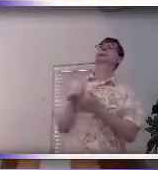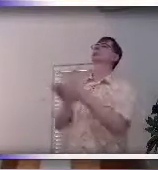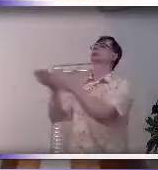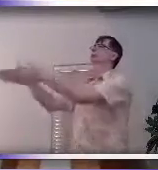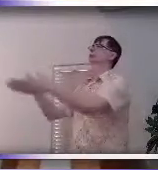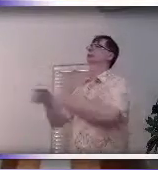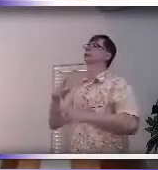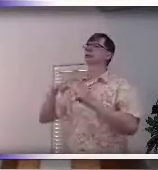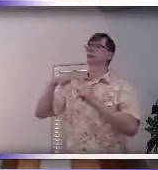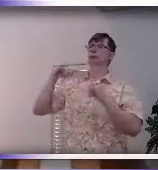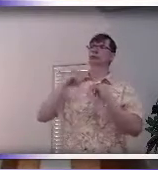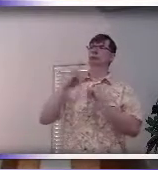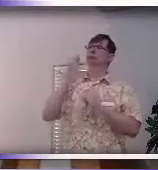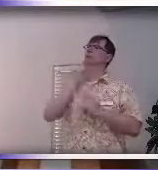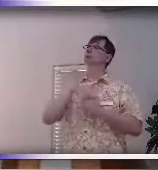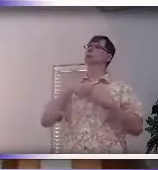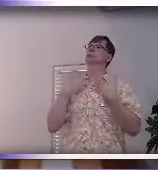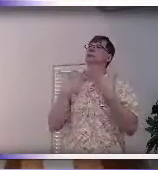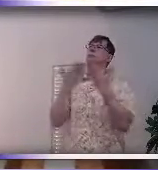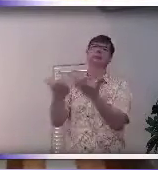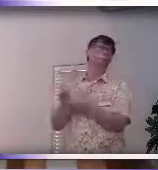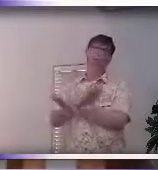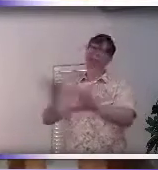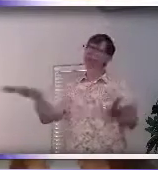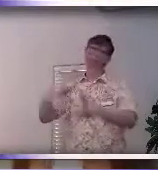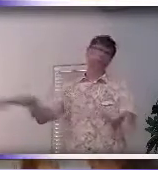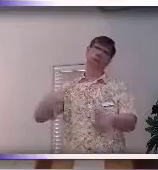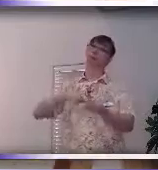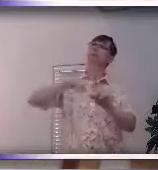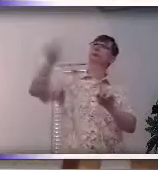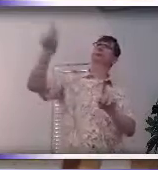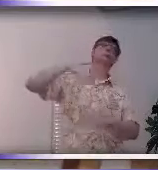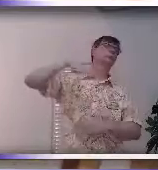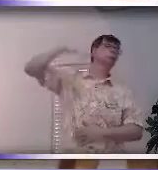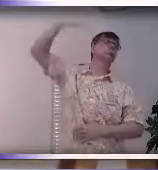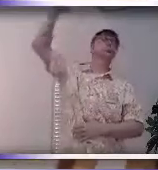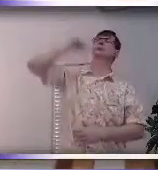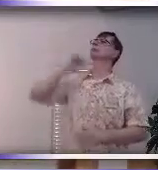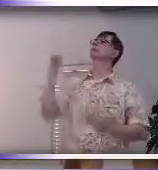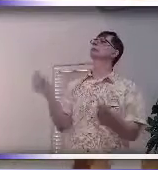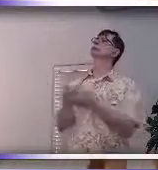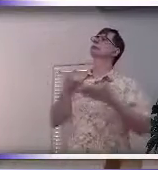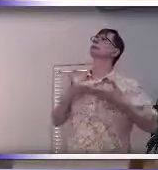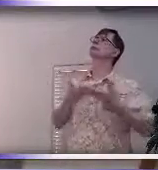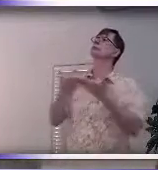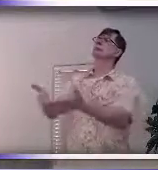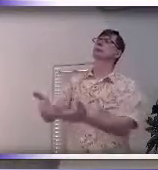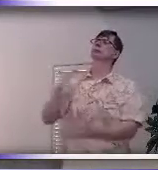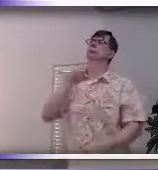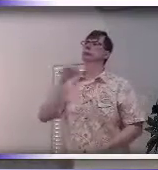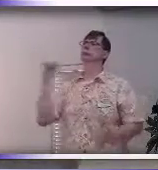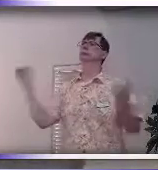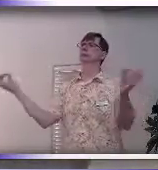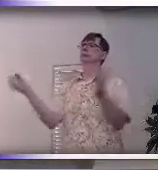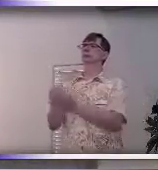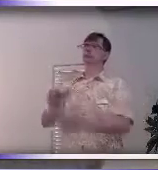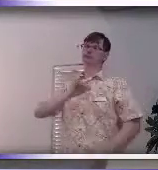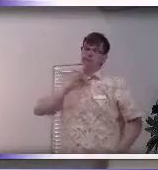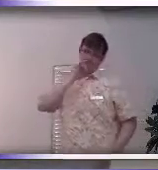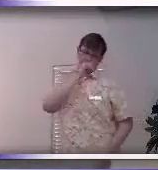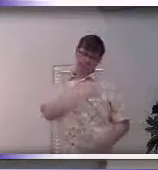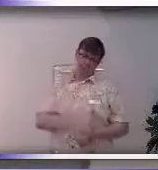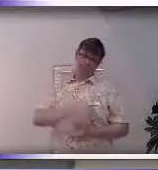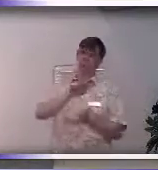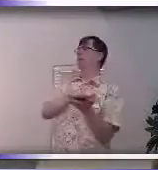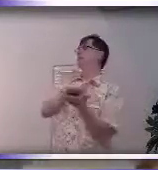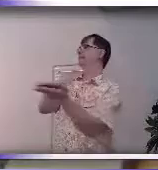of service. That's not wrong. There's lots of other better ways for us to be of service. We're a relatively affluent